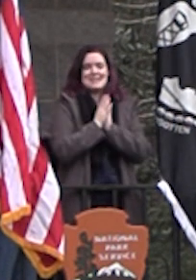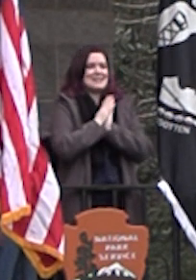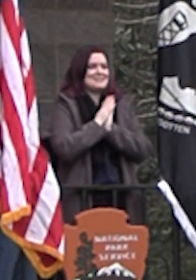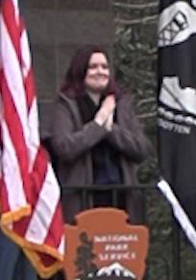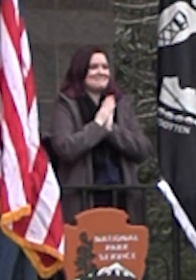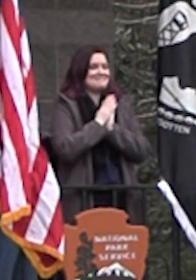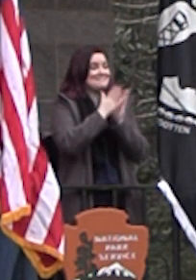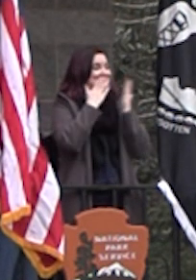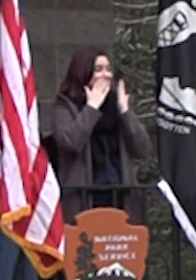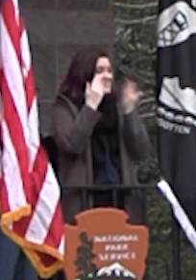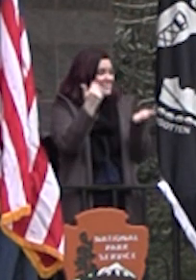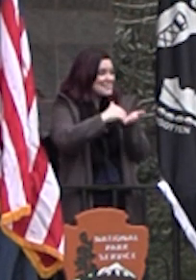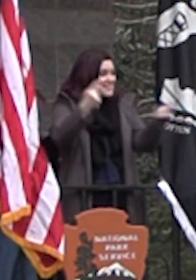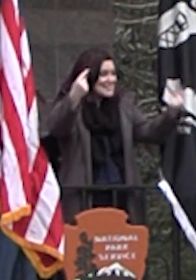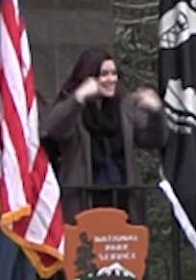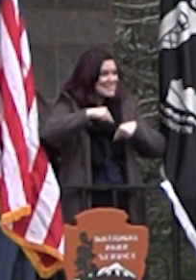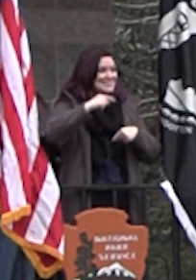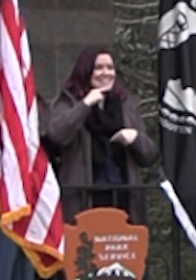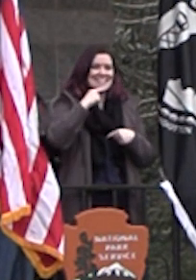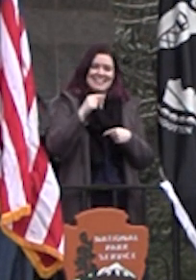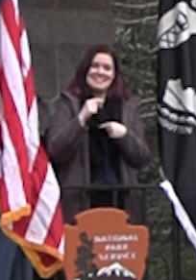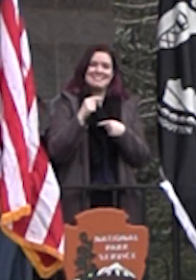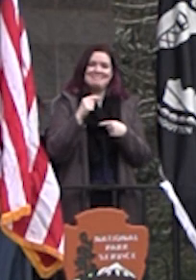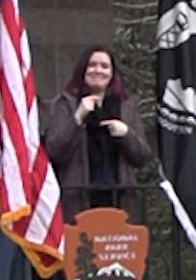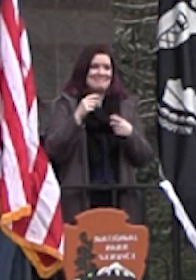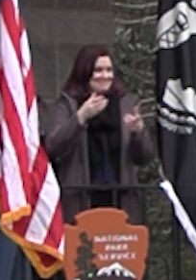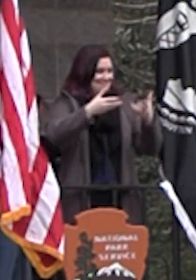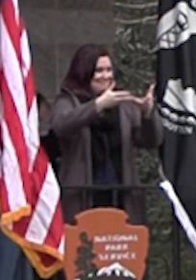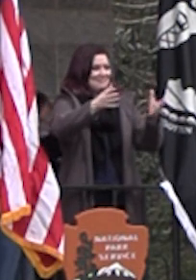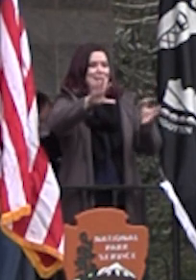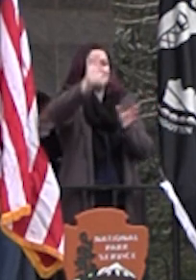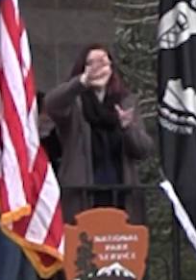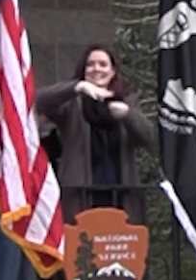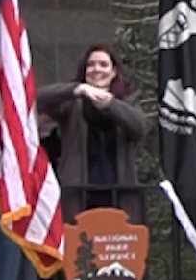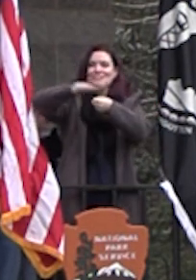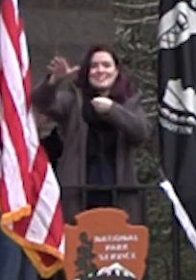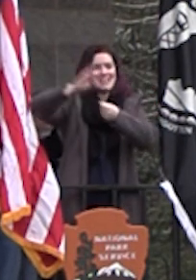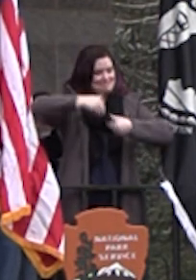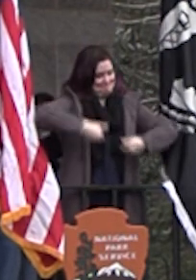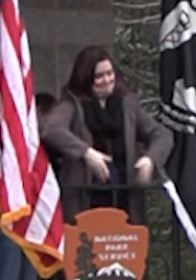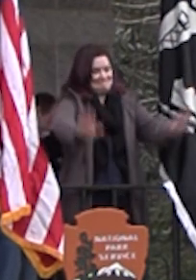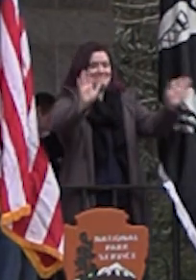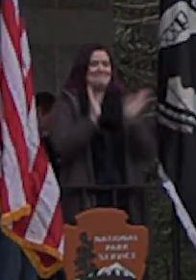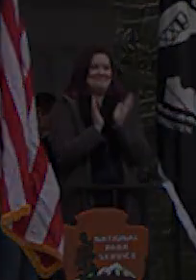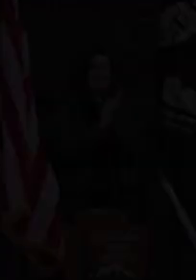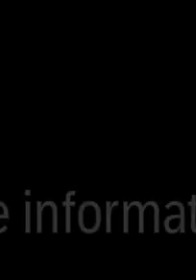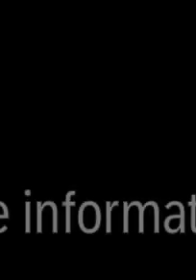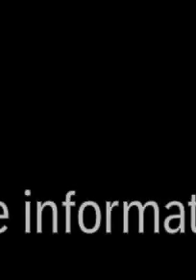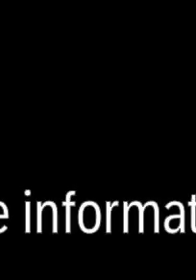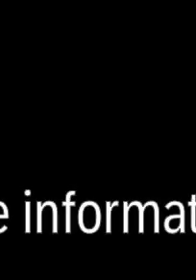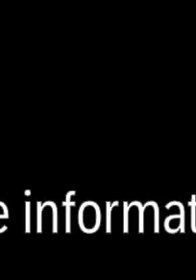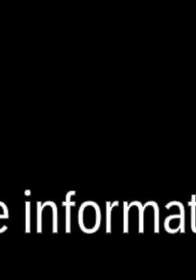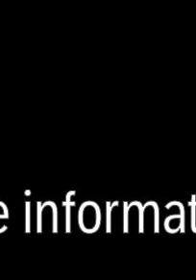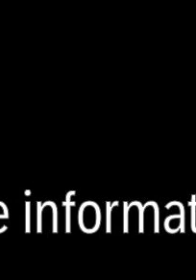So thank you for being here, and select a section, and let's get these wreaths put out. Thank you.